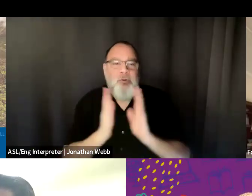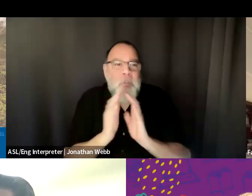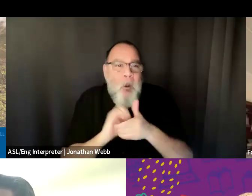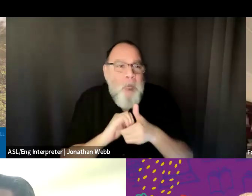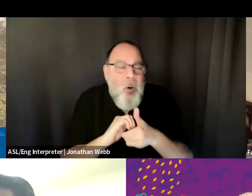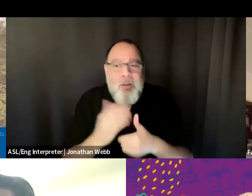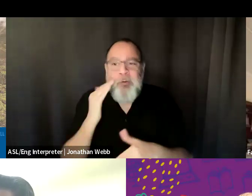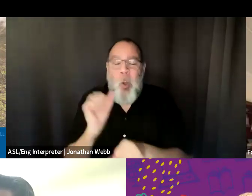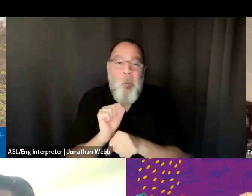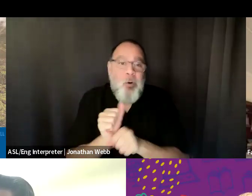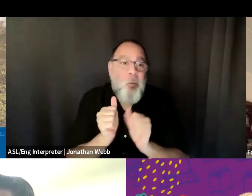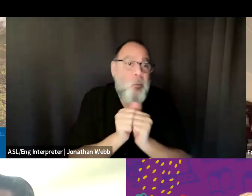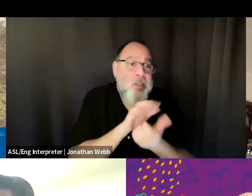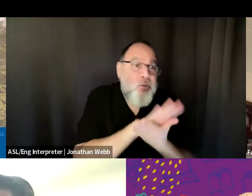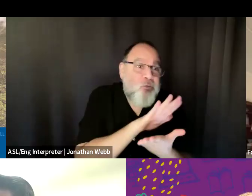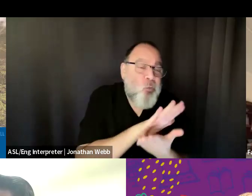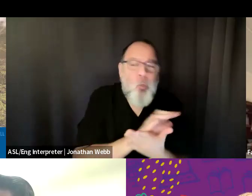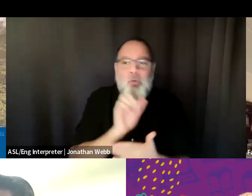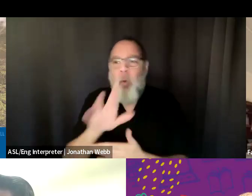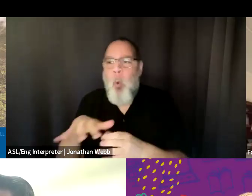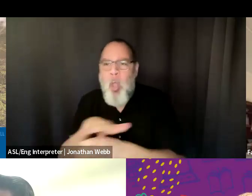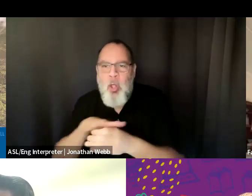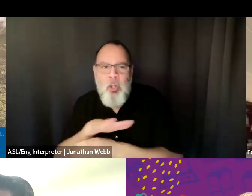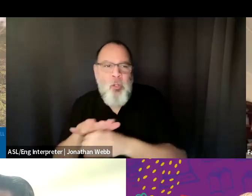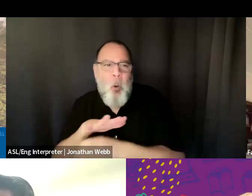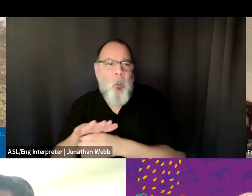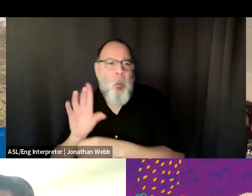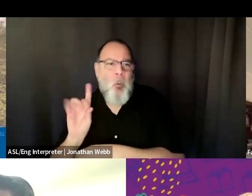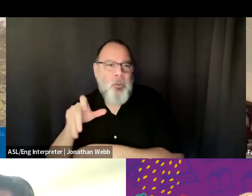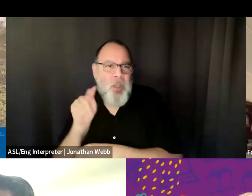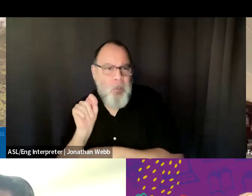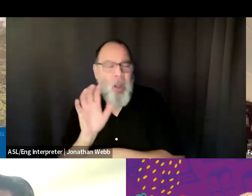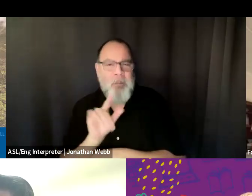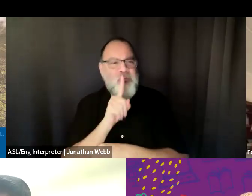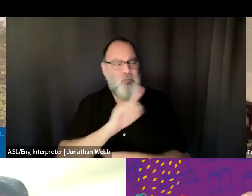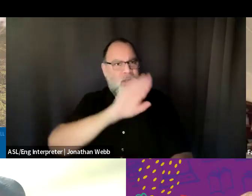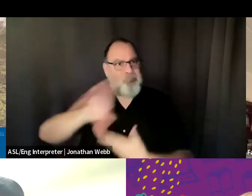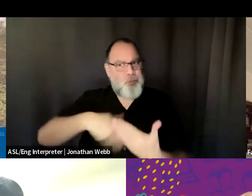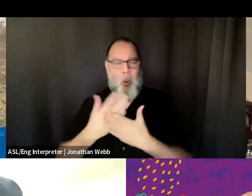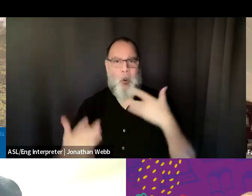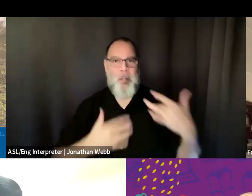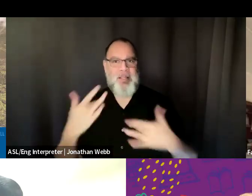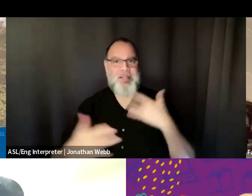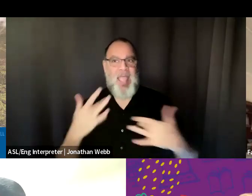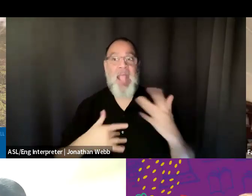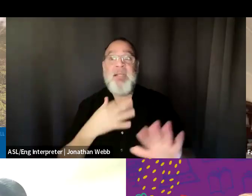local city, county departments. Yeah, I think this is very exciting to hear. I know we're close to wrapping up and